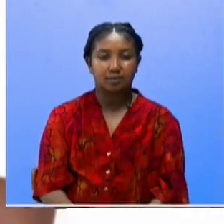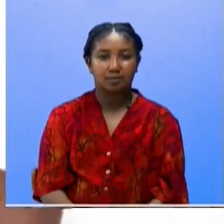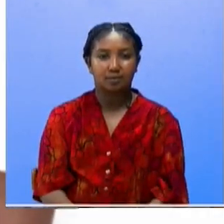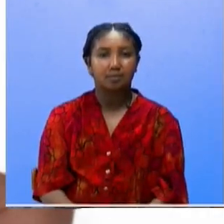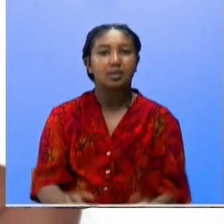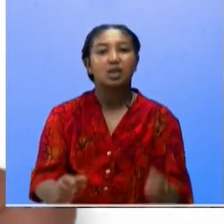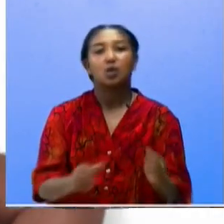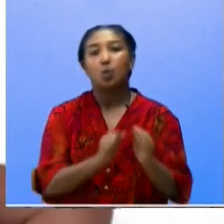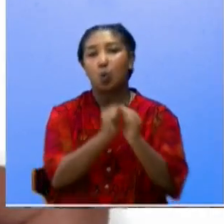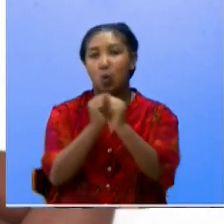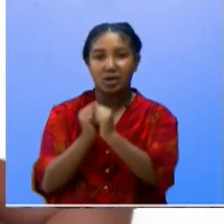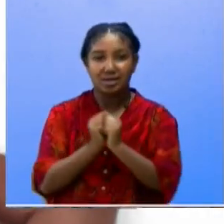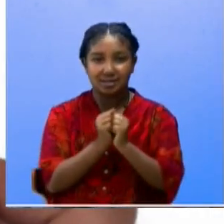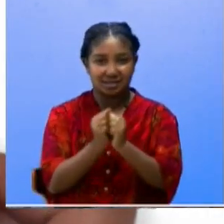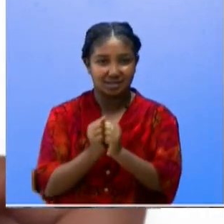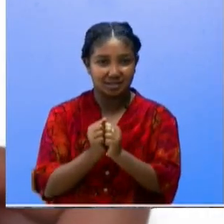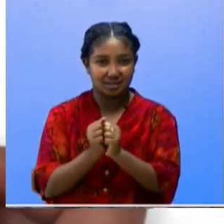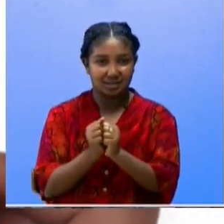with